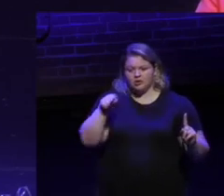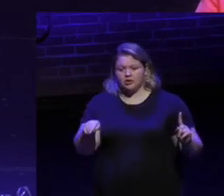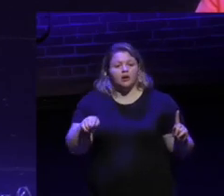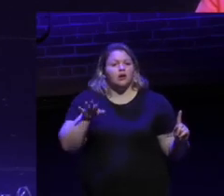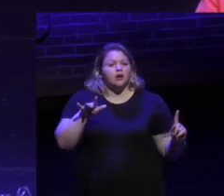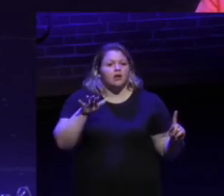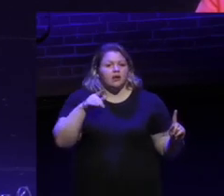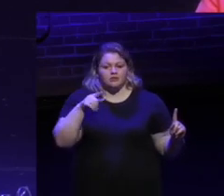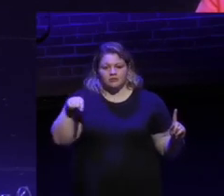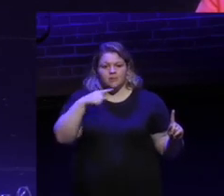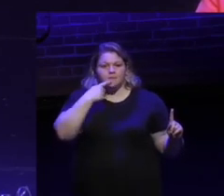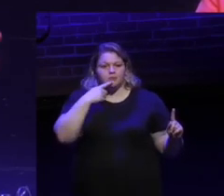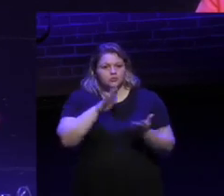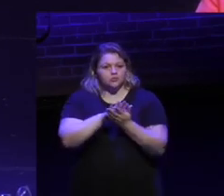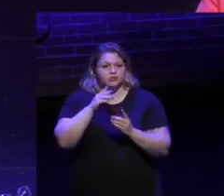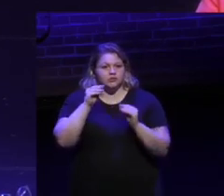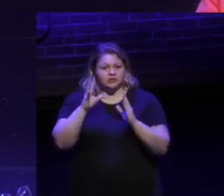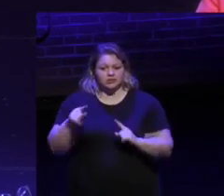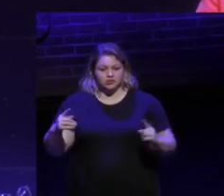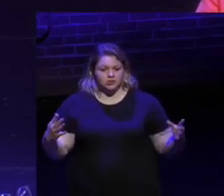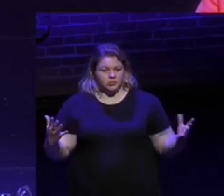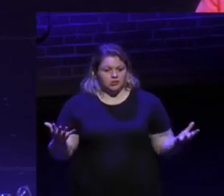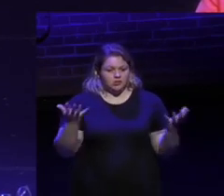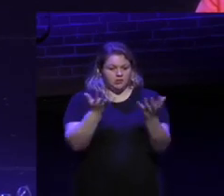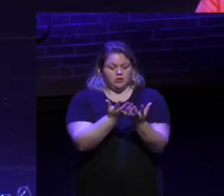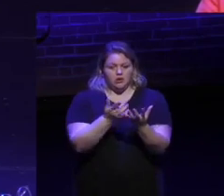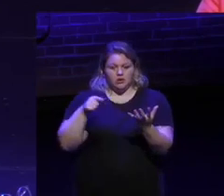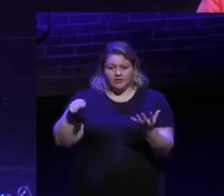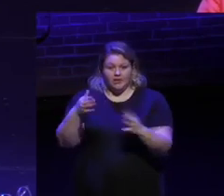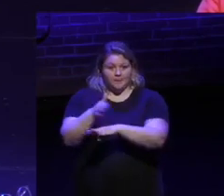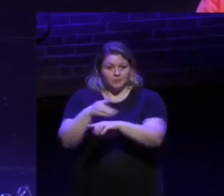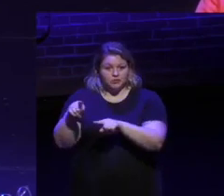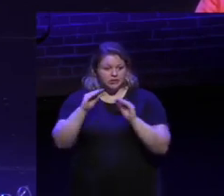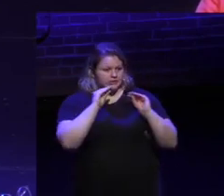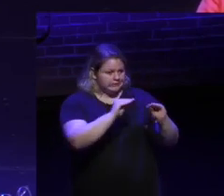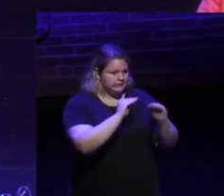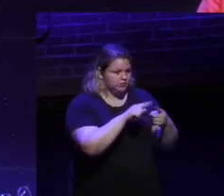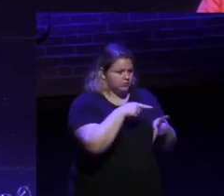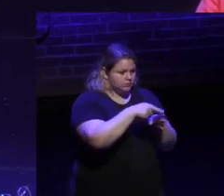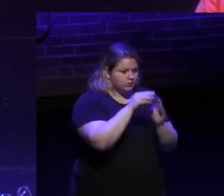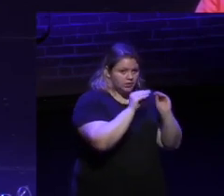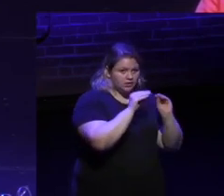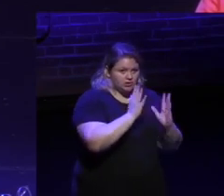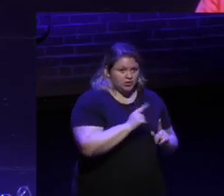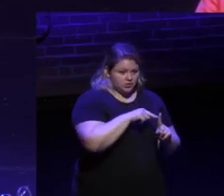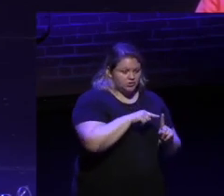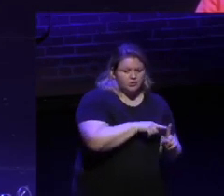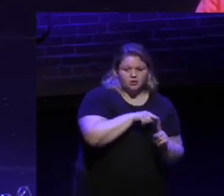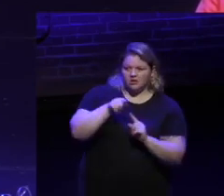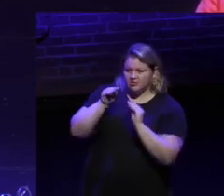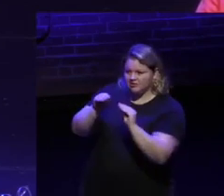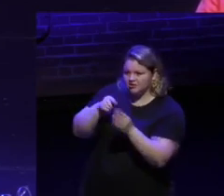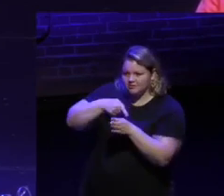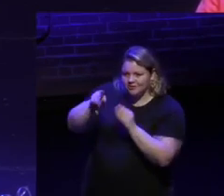has gotten music teachers trained in special education. It's an incredible program that has allowed students that otherwise might